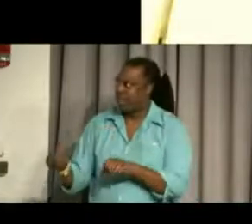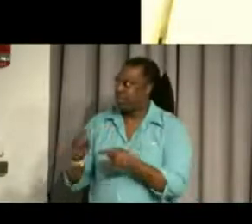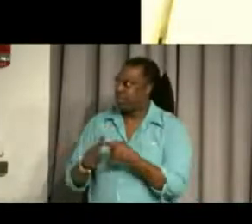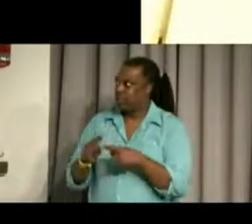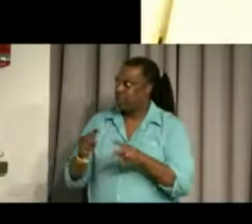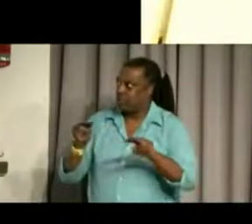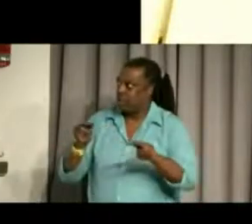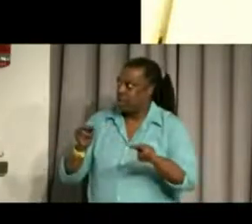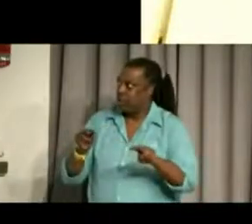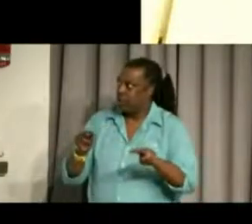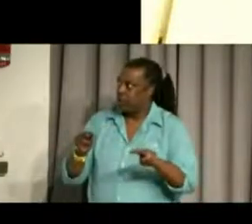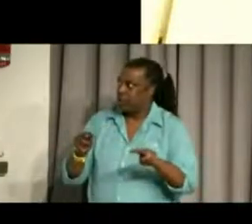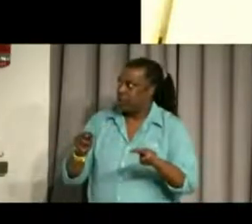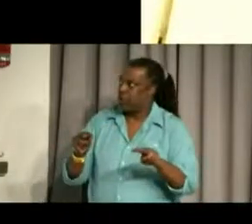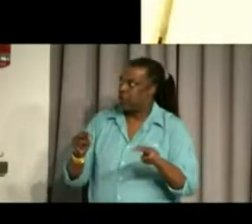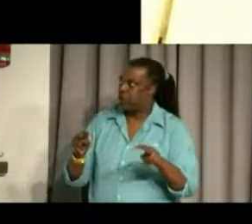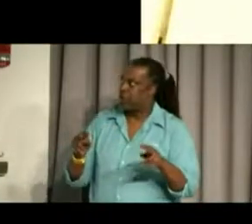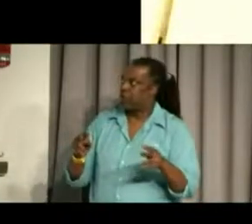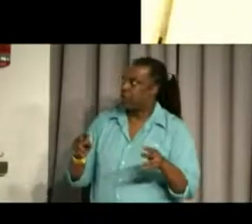monitor